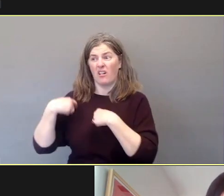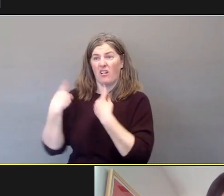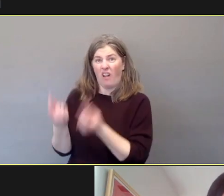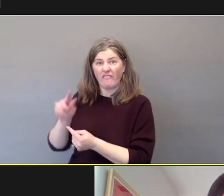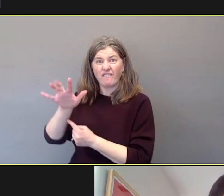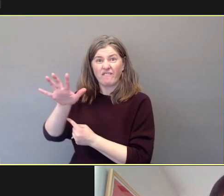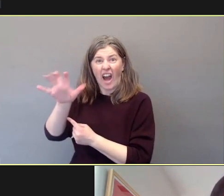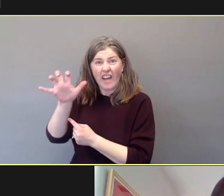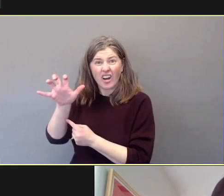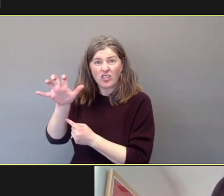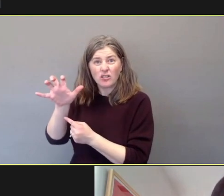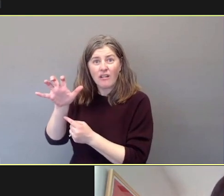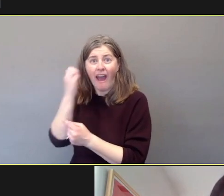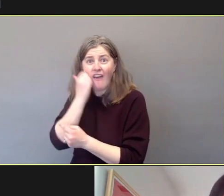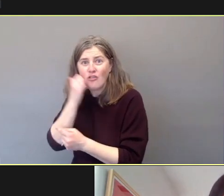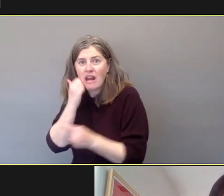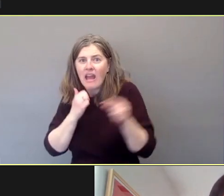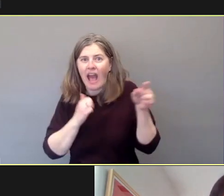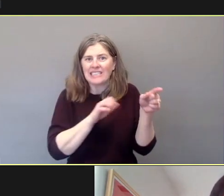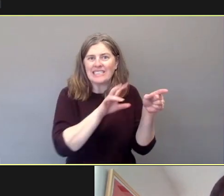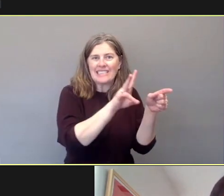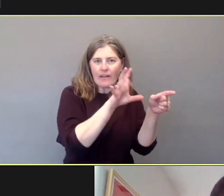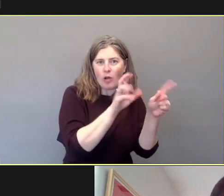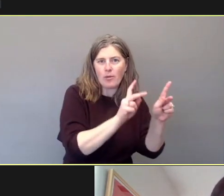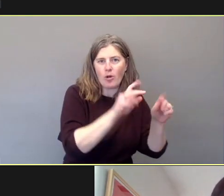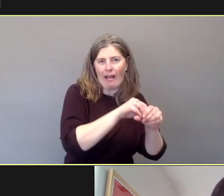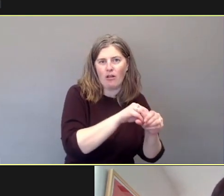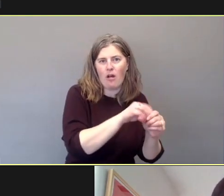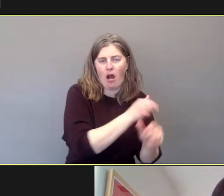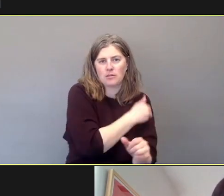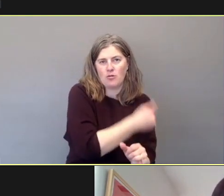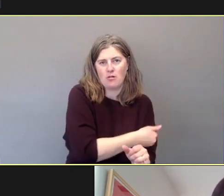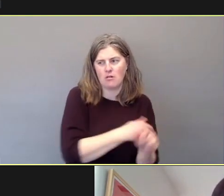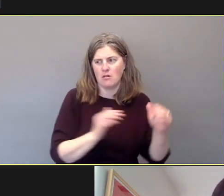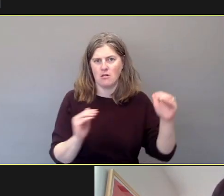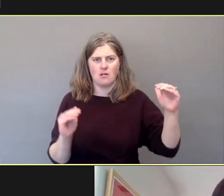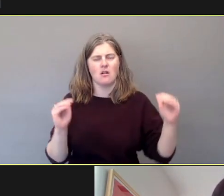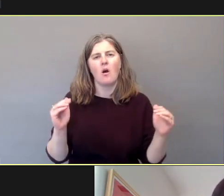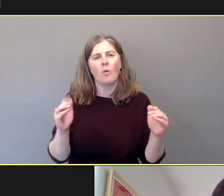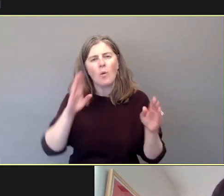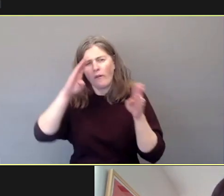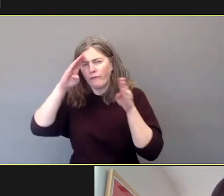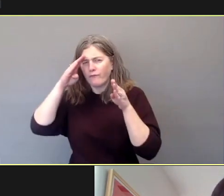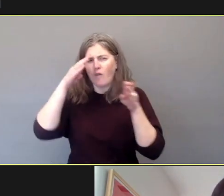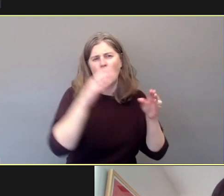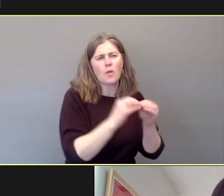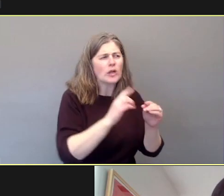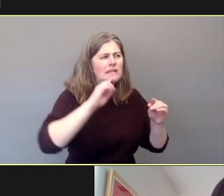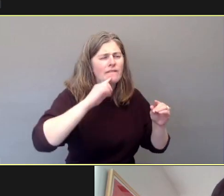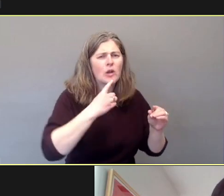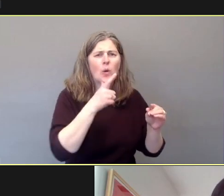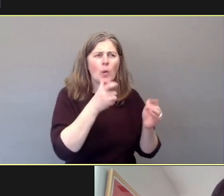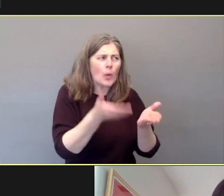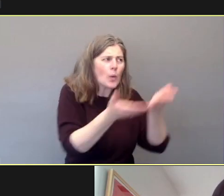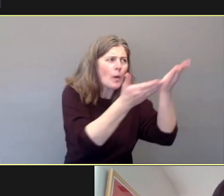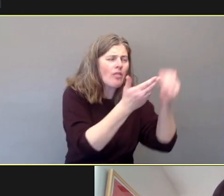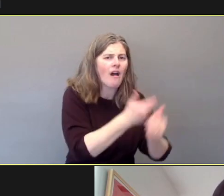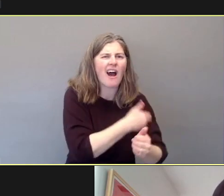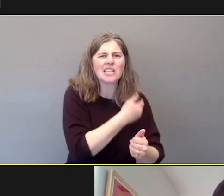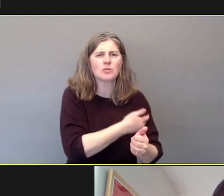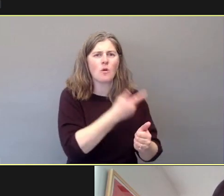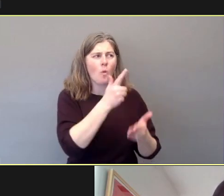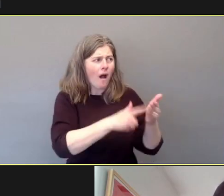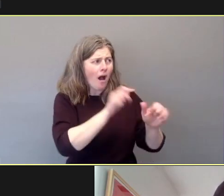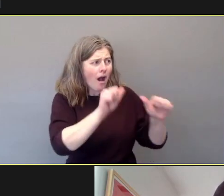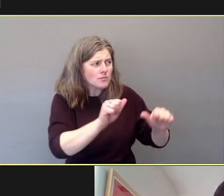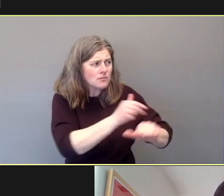700 to 1,000 people in the hospital. So I think we will focus more on severe disease, hospitalizations, hospital capacity.